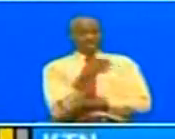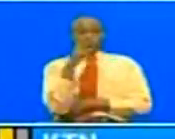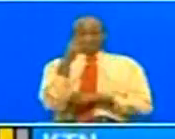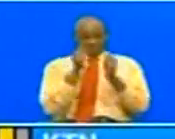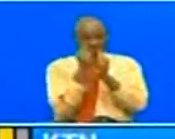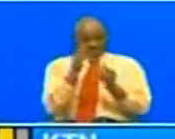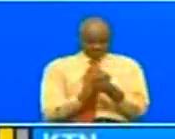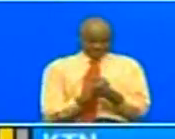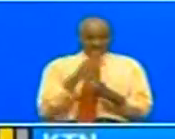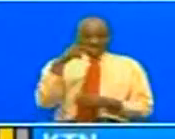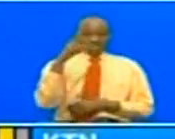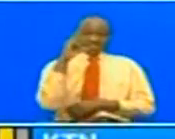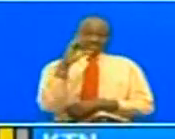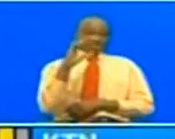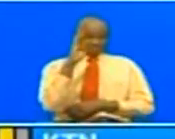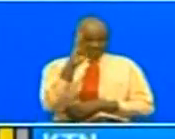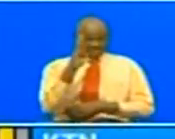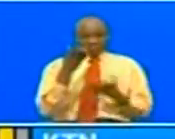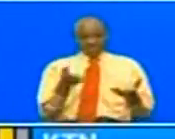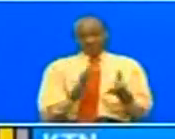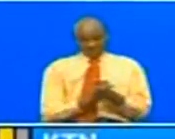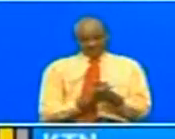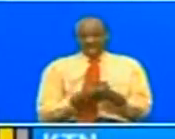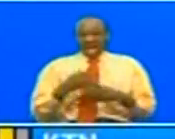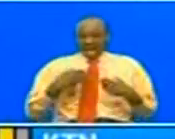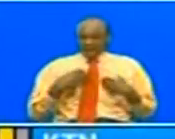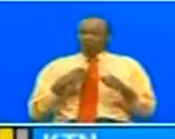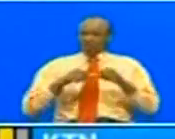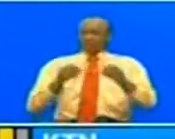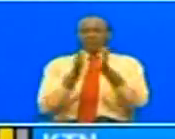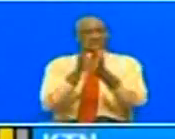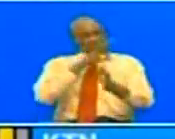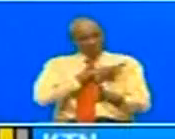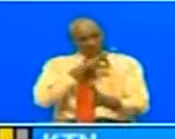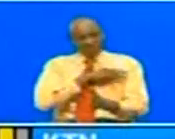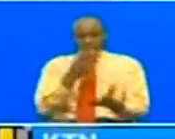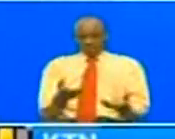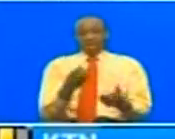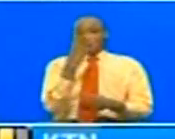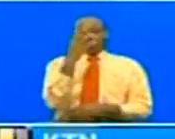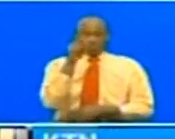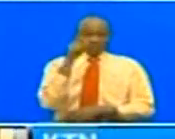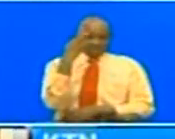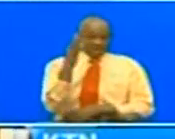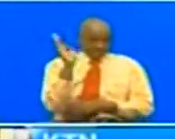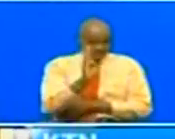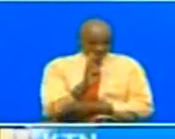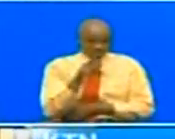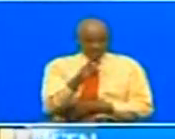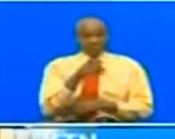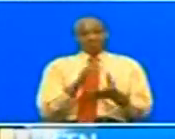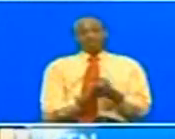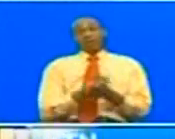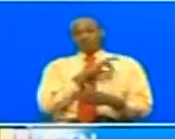2015. KCB, Kenya's largest bank by assets, continued on that profit growth momentum with 4.3 billion shillings in